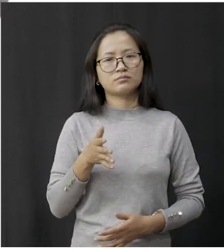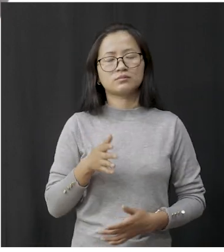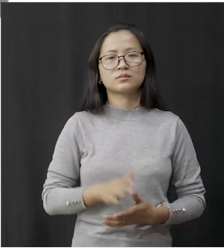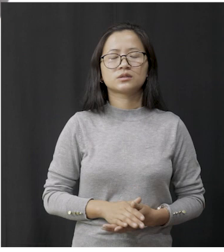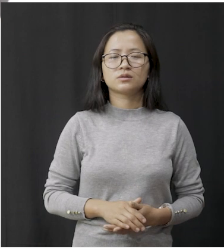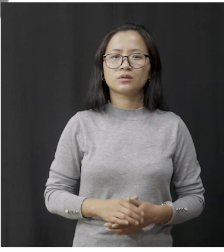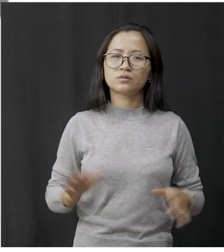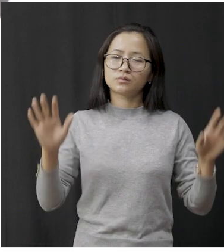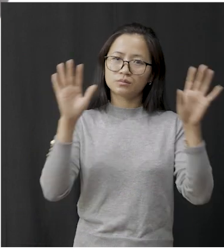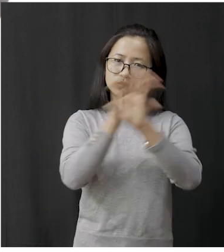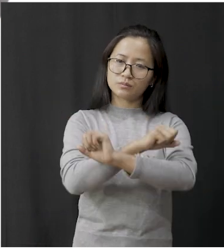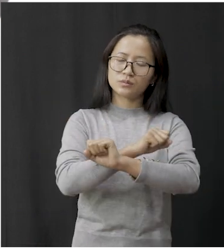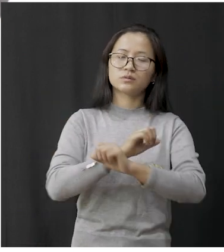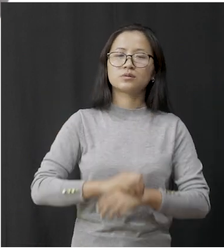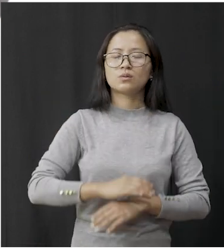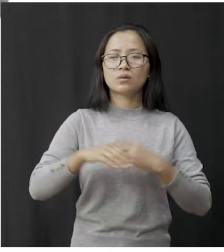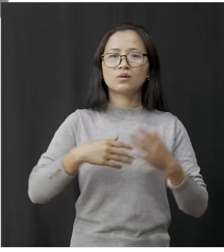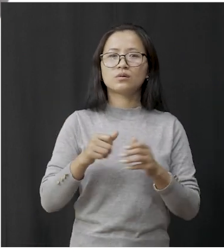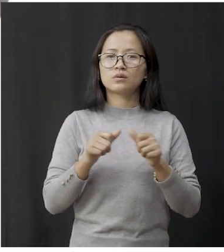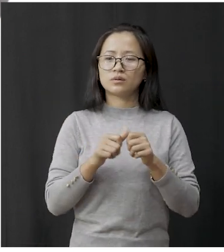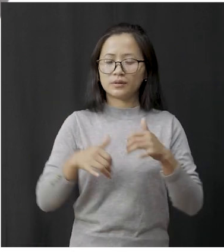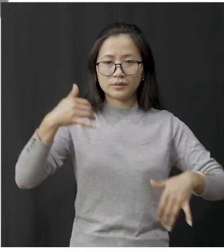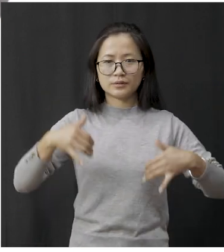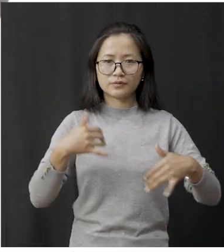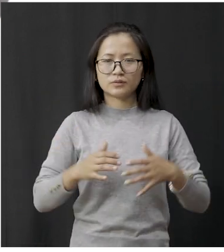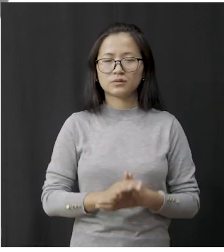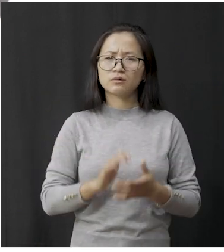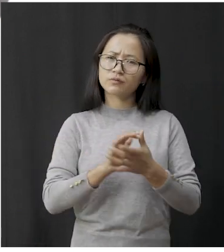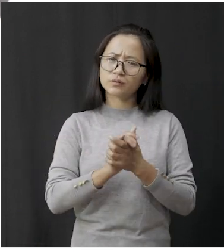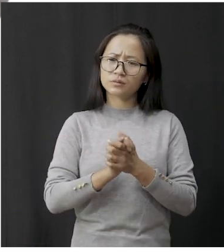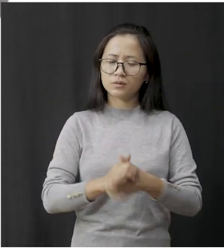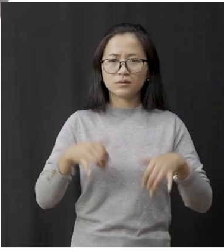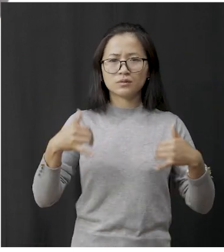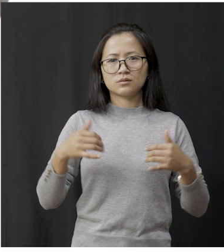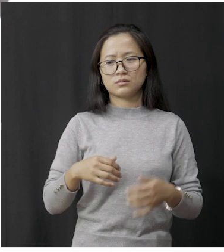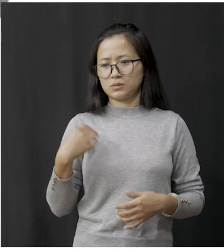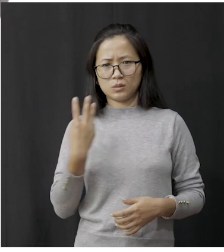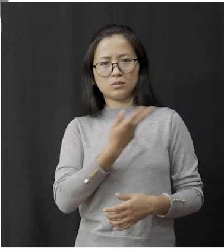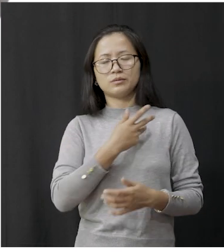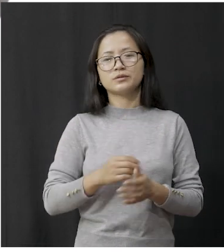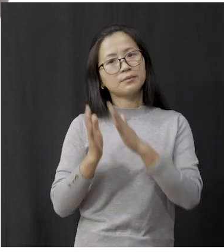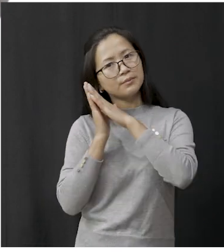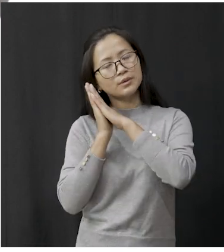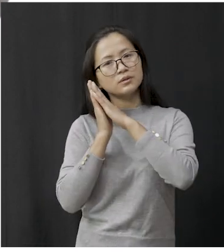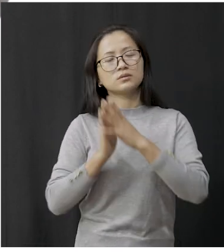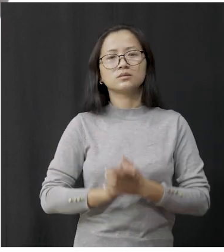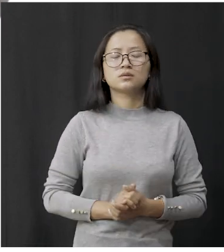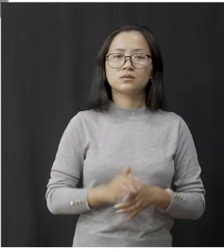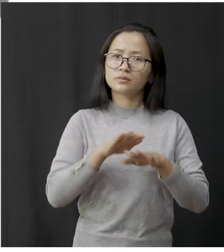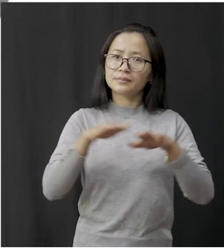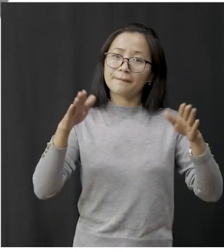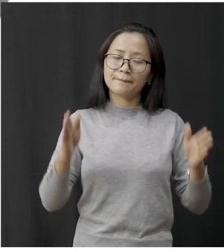on many activities. When our friends are playing, we'll be in the bed. So students,